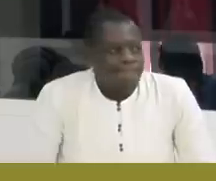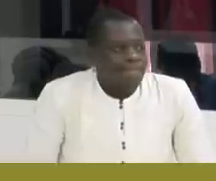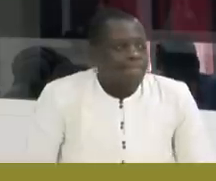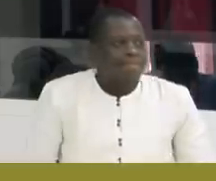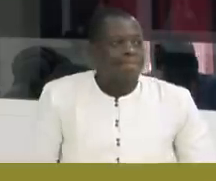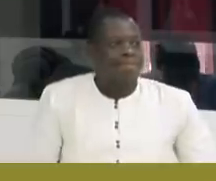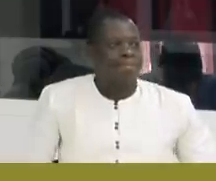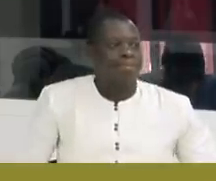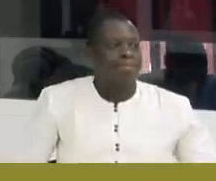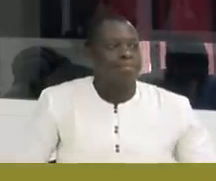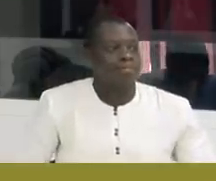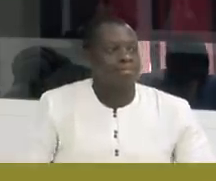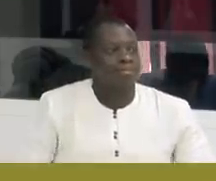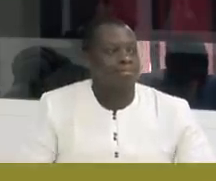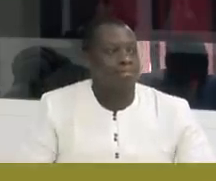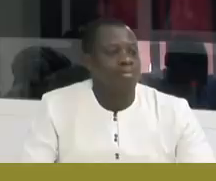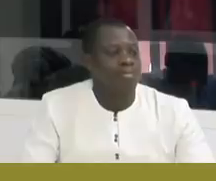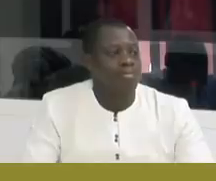So.